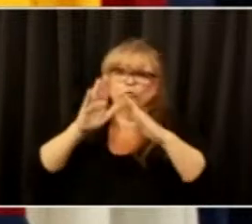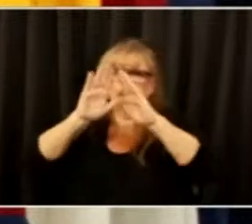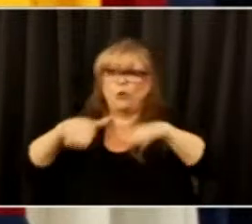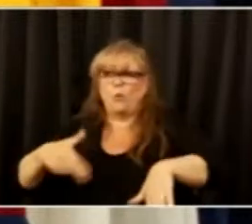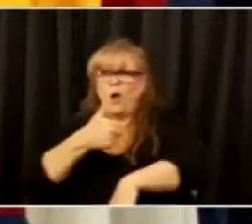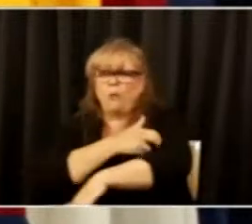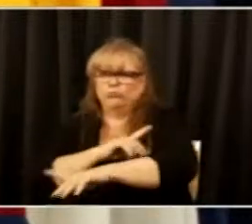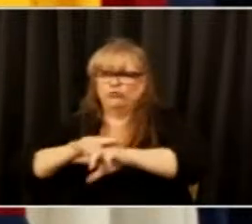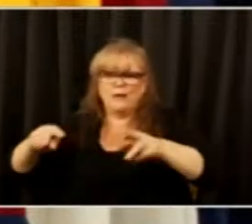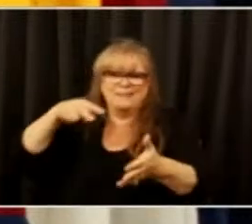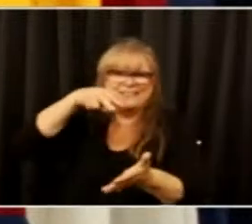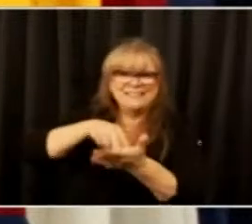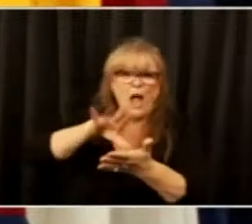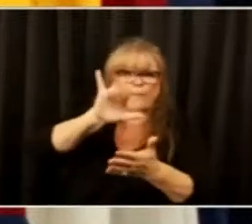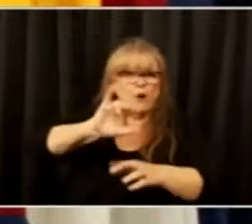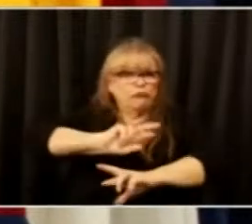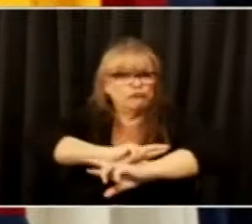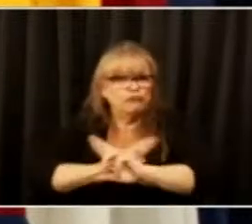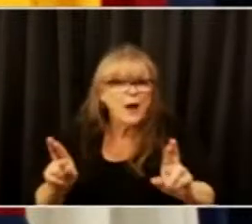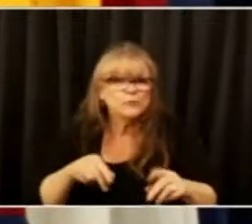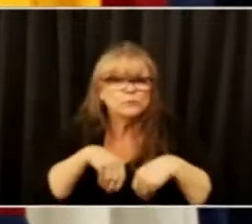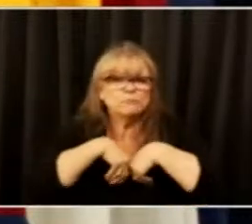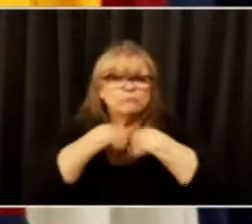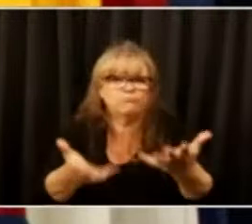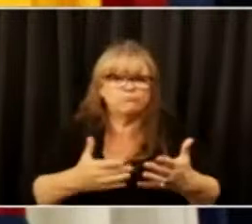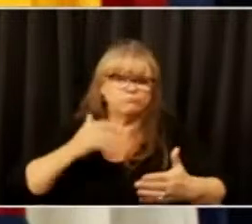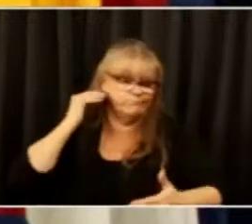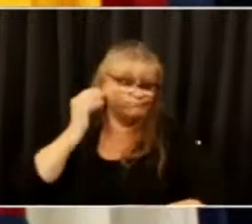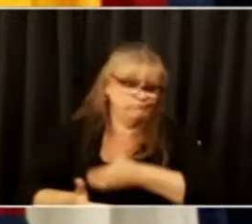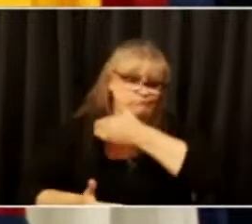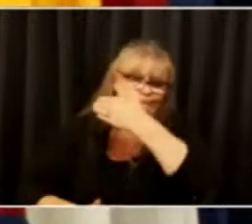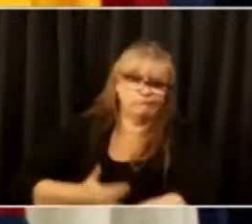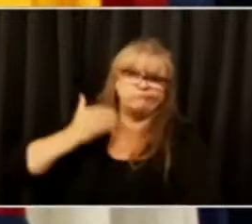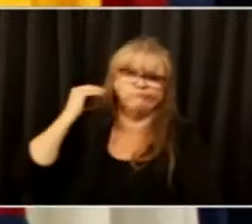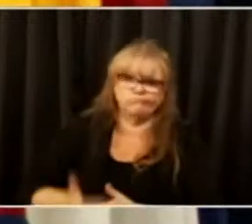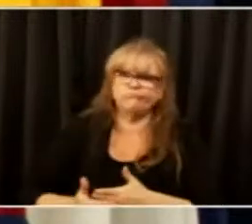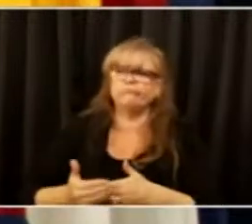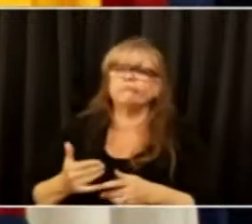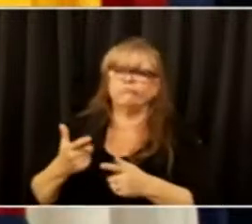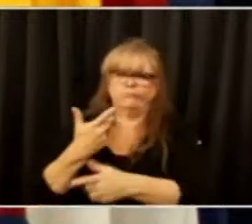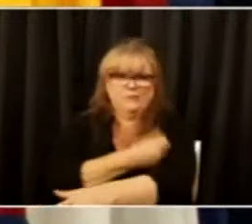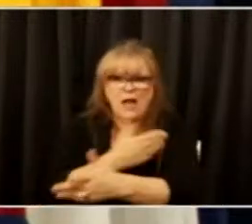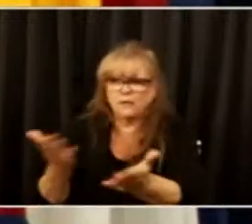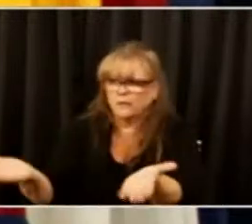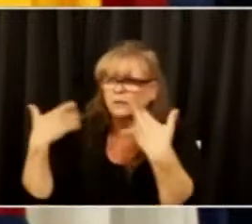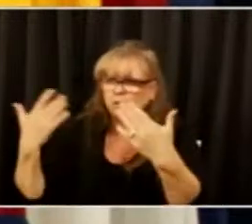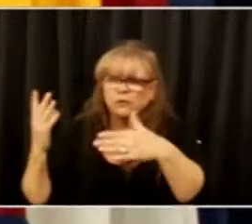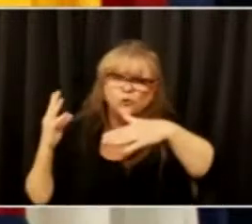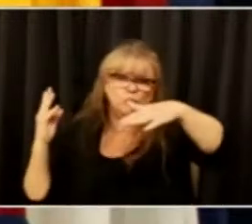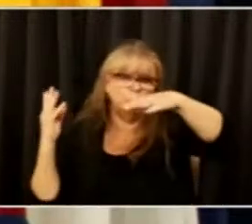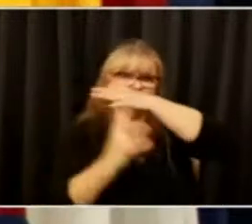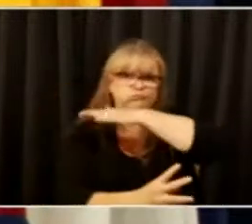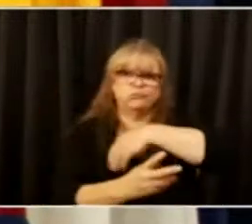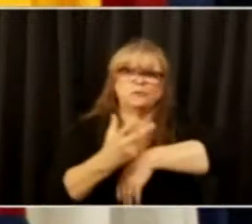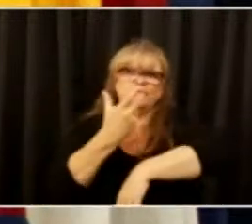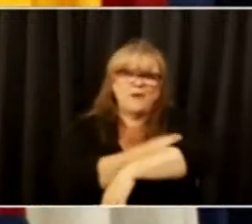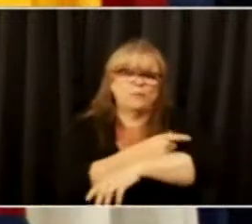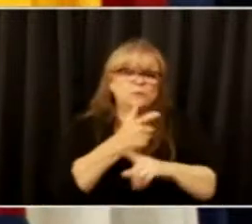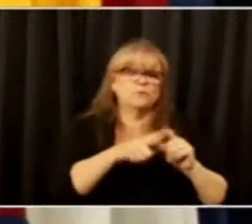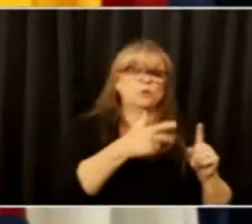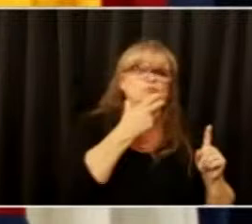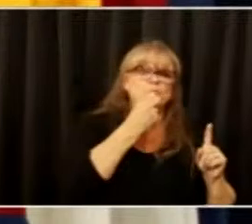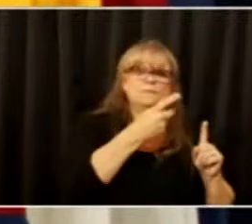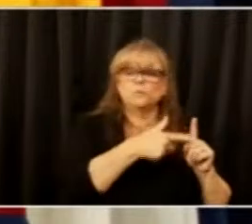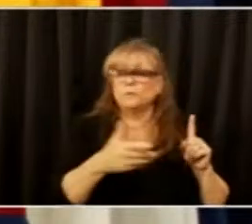They began signing up 12 and up before it was even approved, getting ready for the Pfizer vaccine's authorization. And because of that effort,